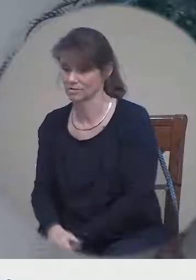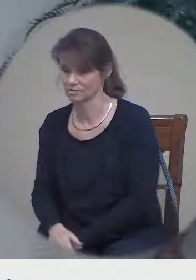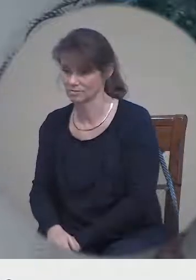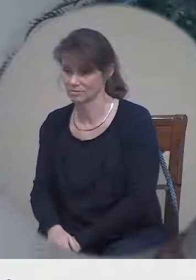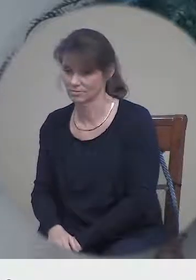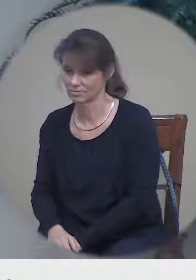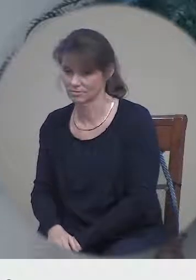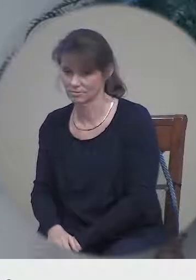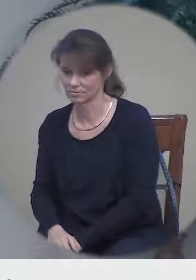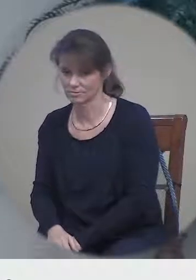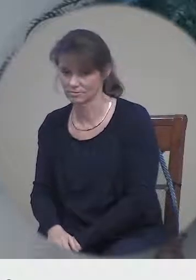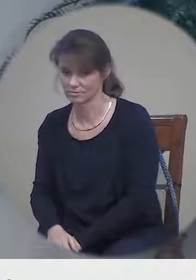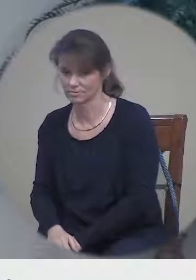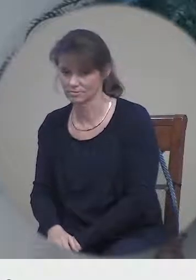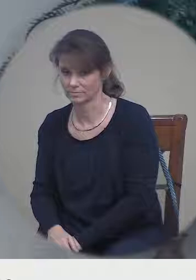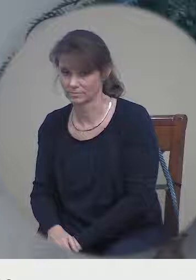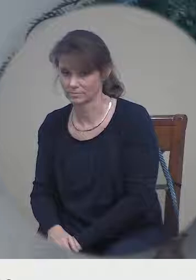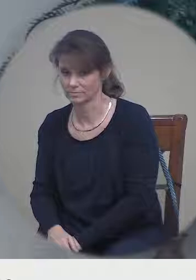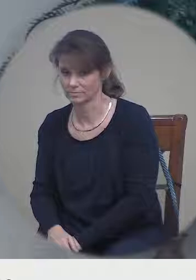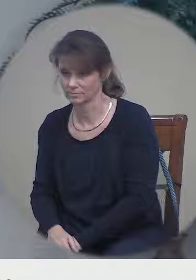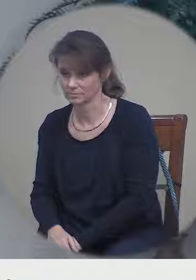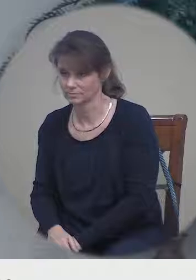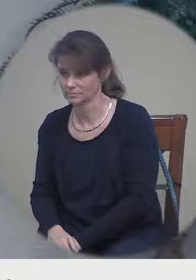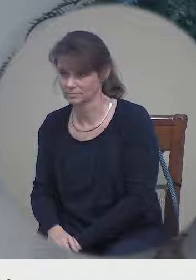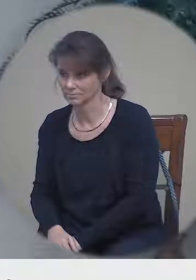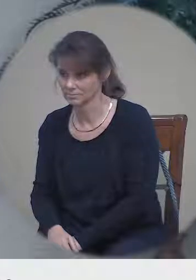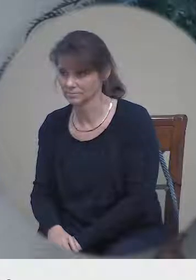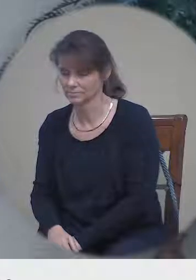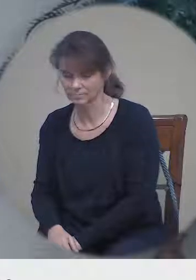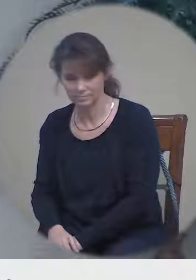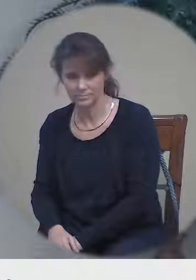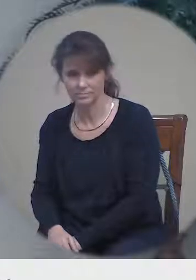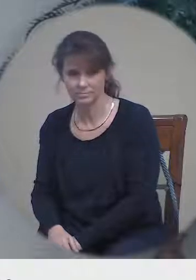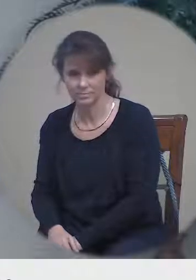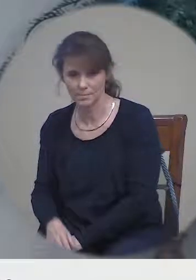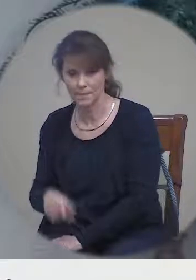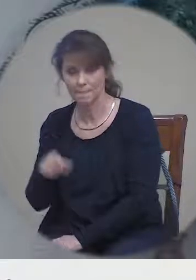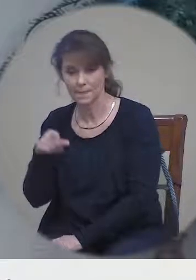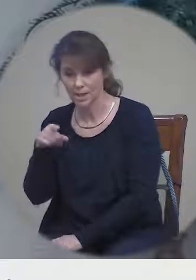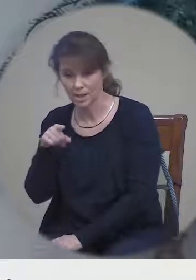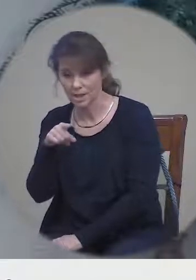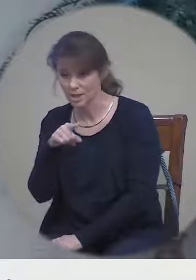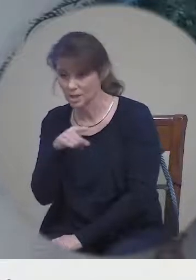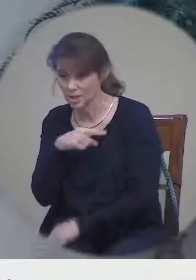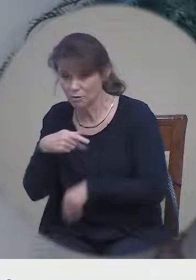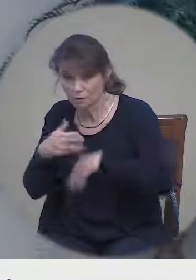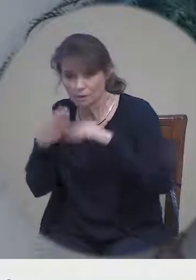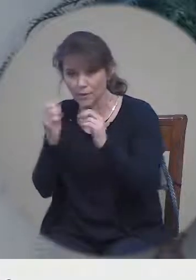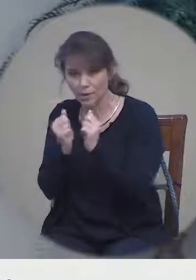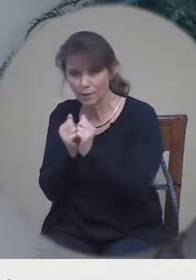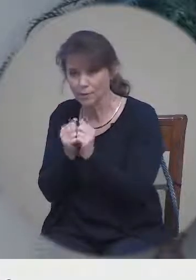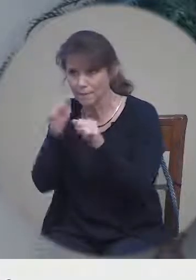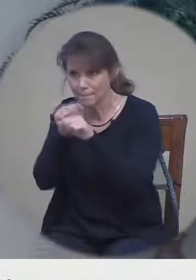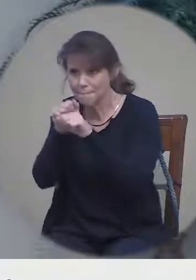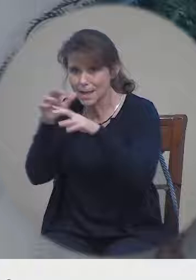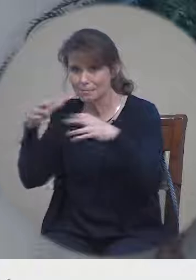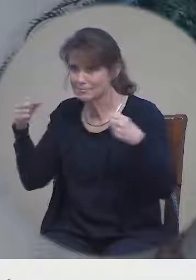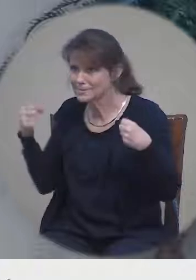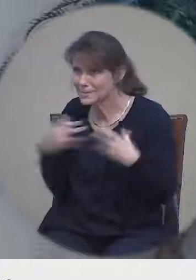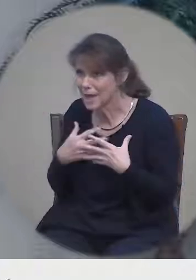You haven't come to a worrisome, scary circumstance. You've come to an